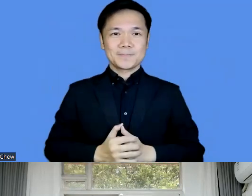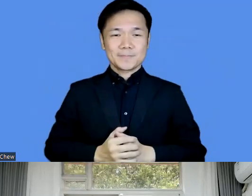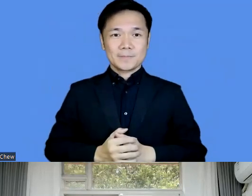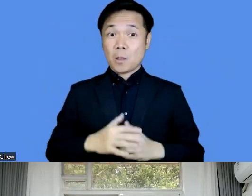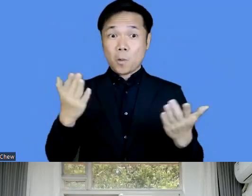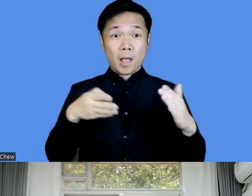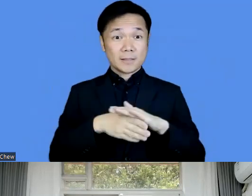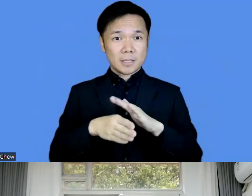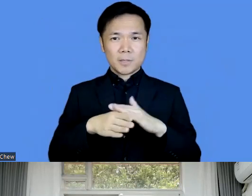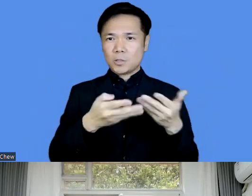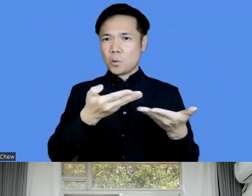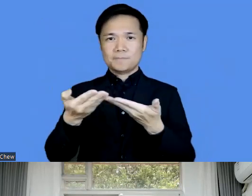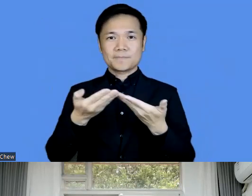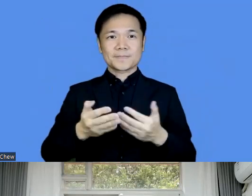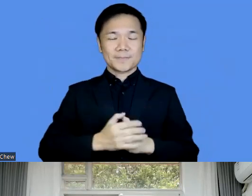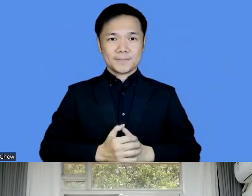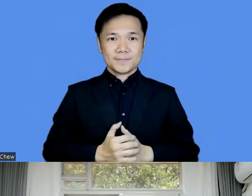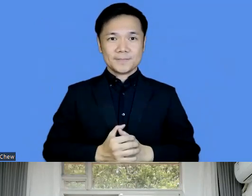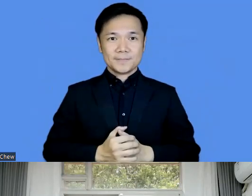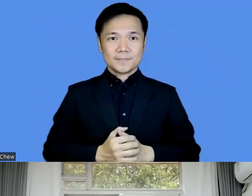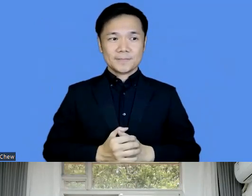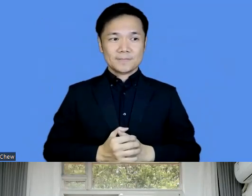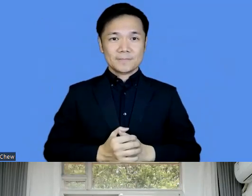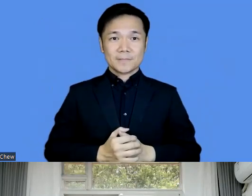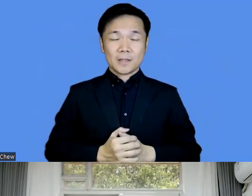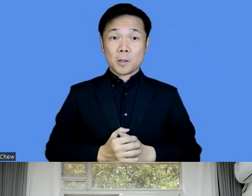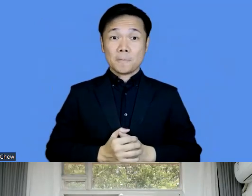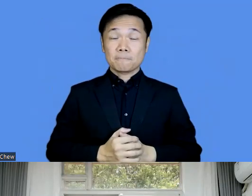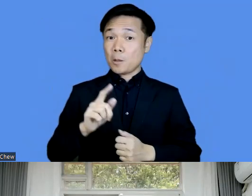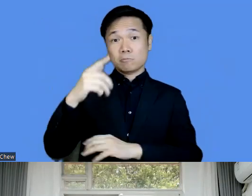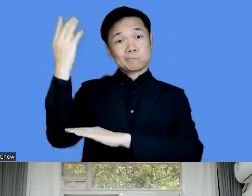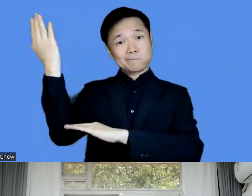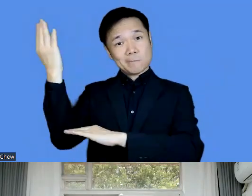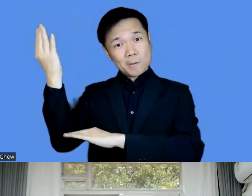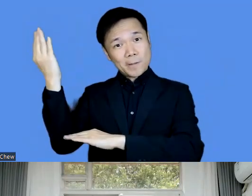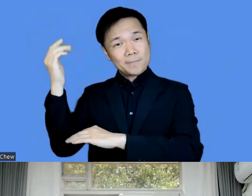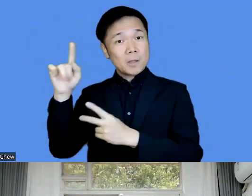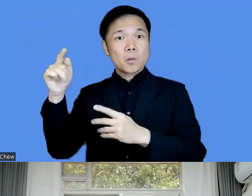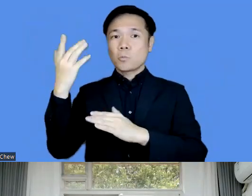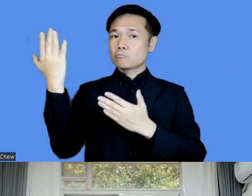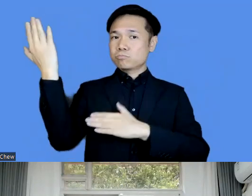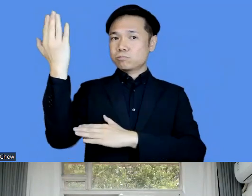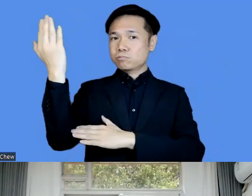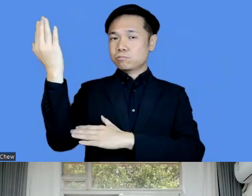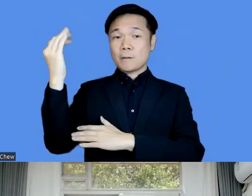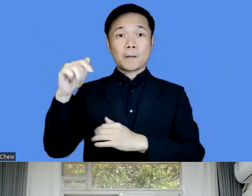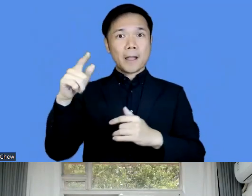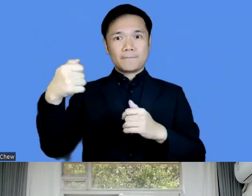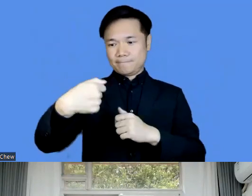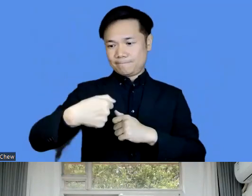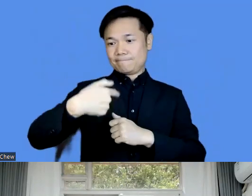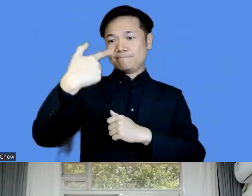accessibility purposes. Only presenters when speaking will have their camera